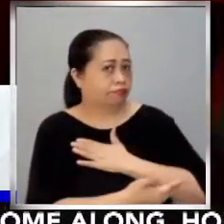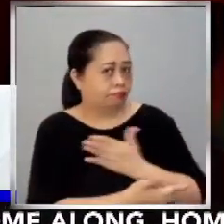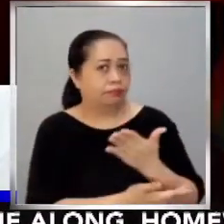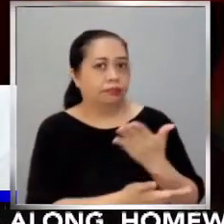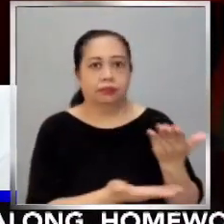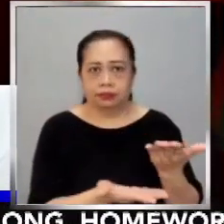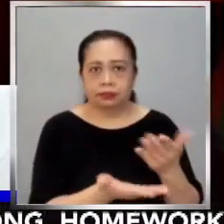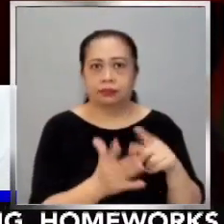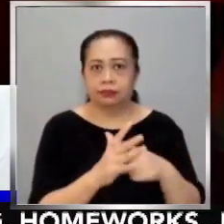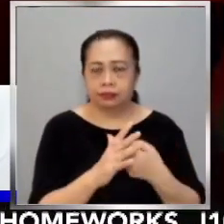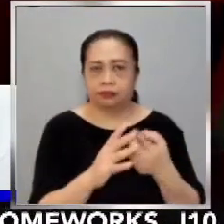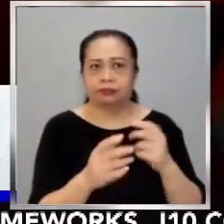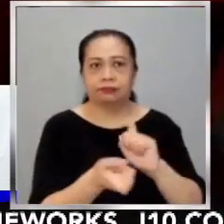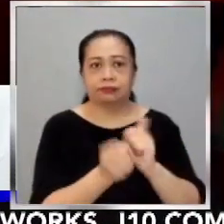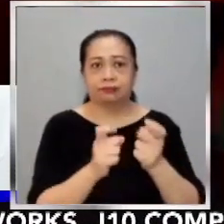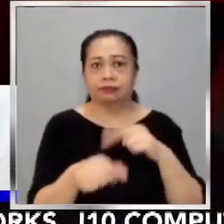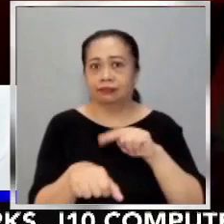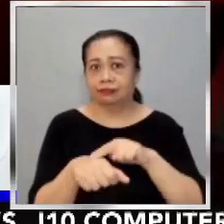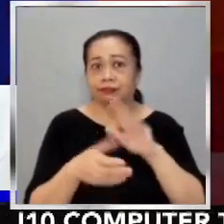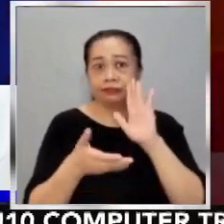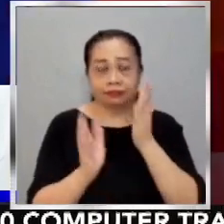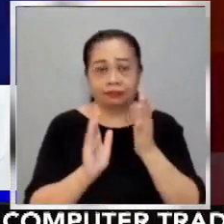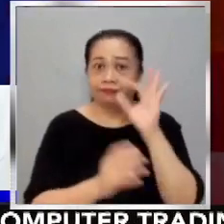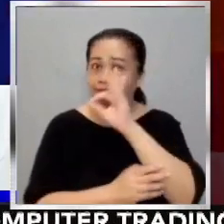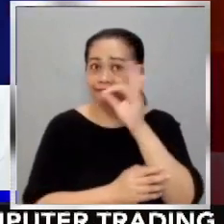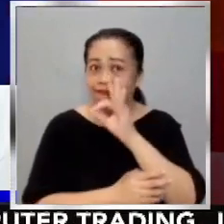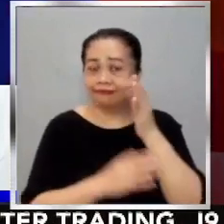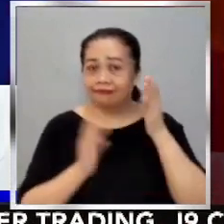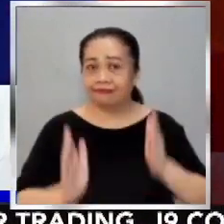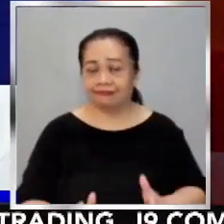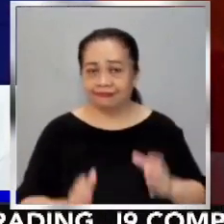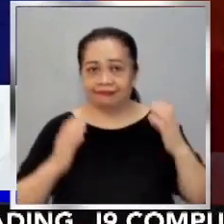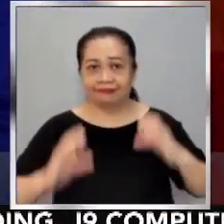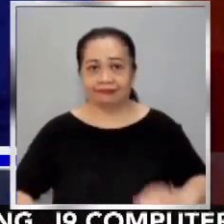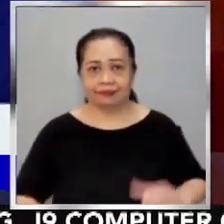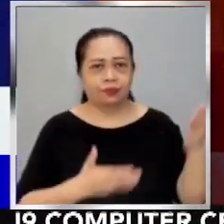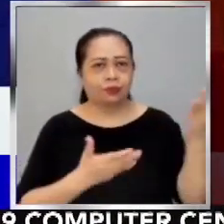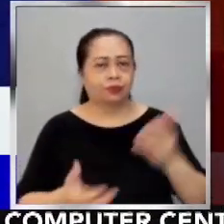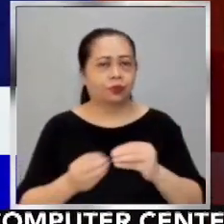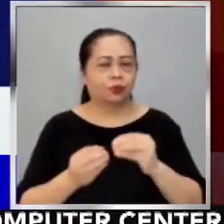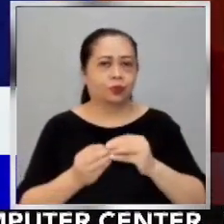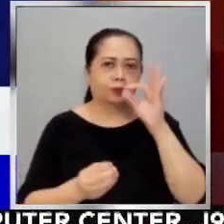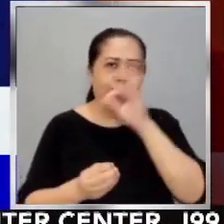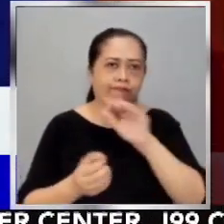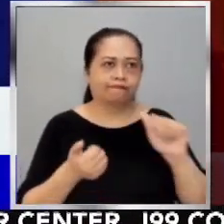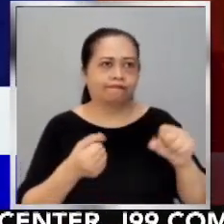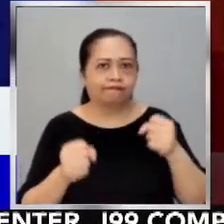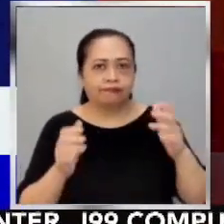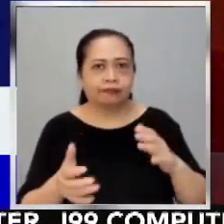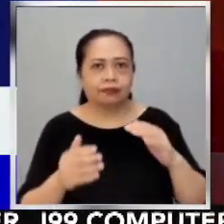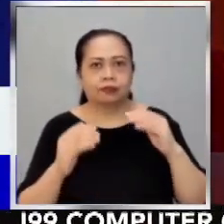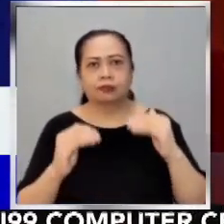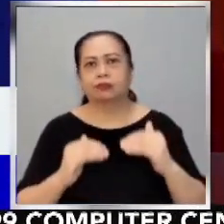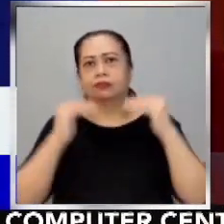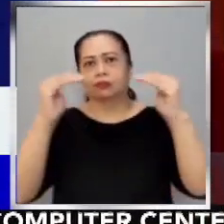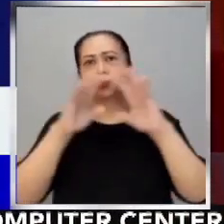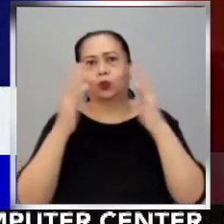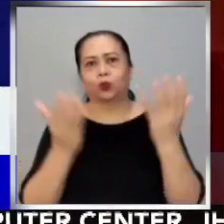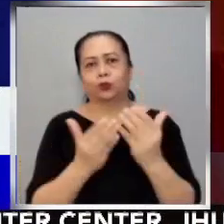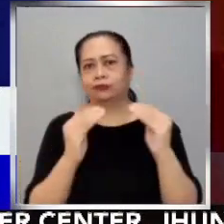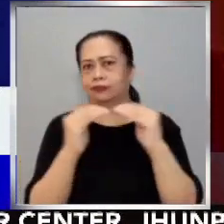his naturalization to becoming a Filipino. I want to bring more Filipino athletes to the world level. I want to